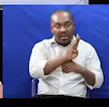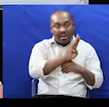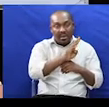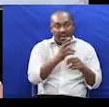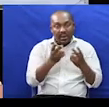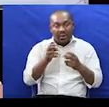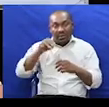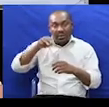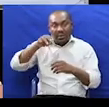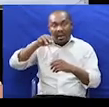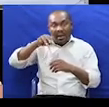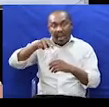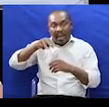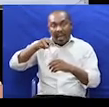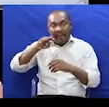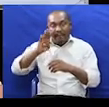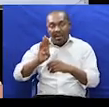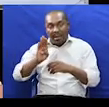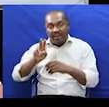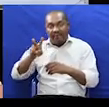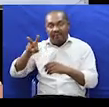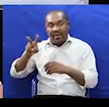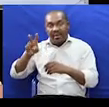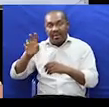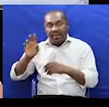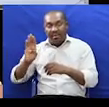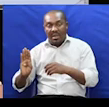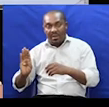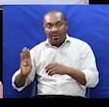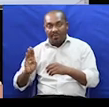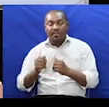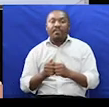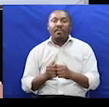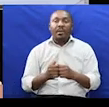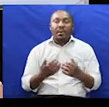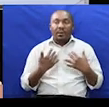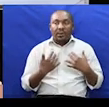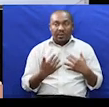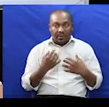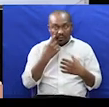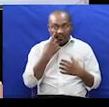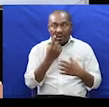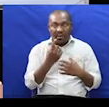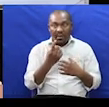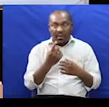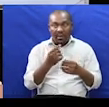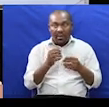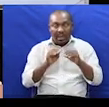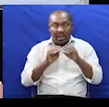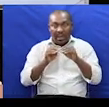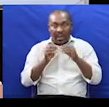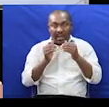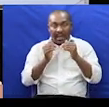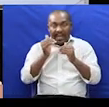Then find the ratio between number of moles for solution A and B. If you are looking for the ratios, I will divide the